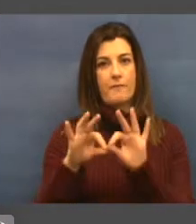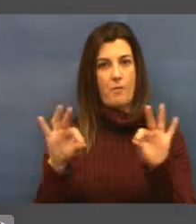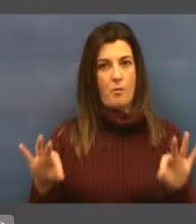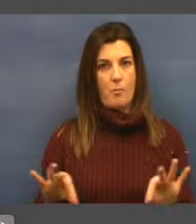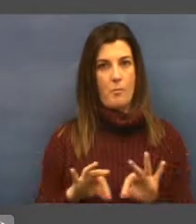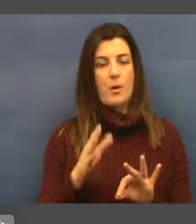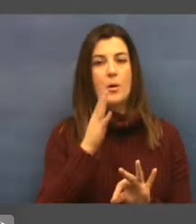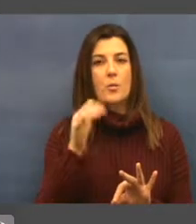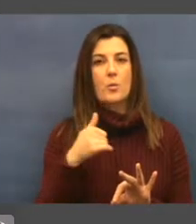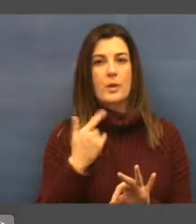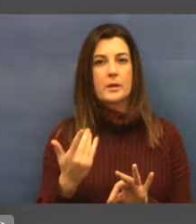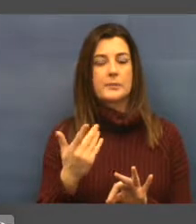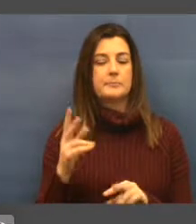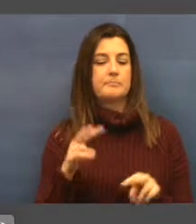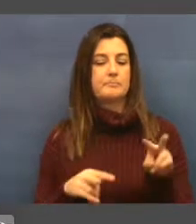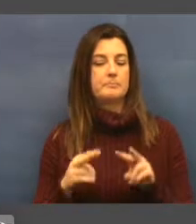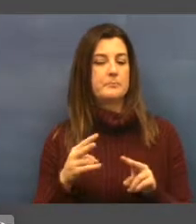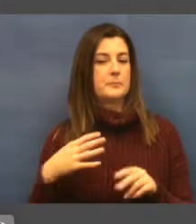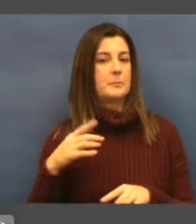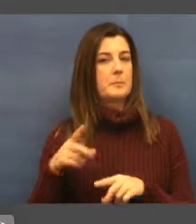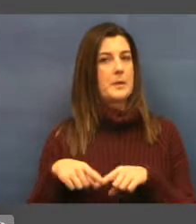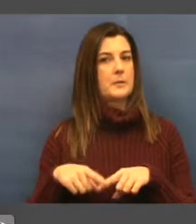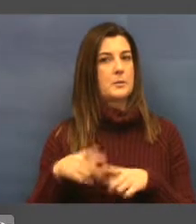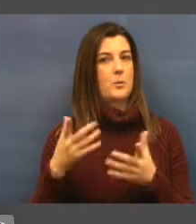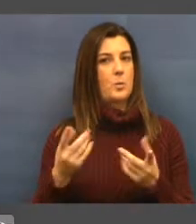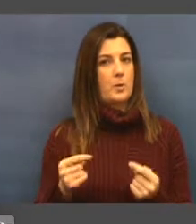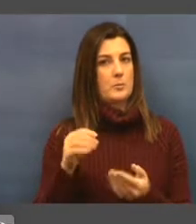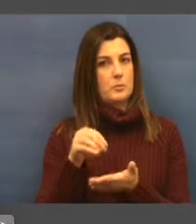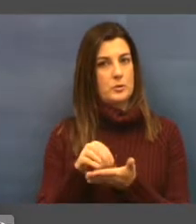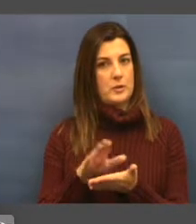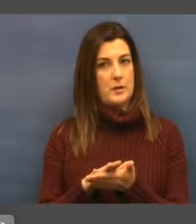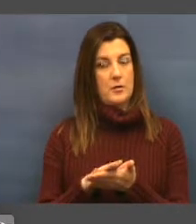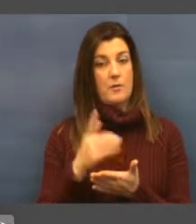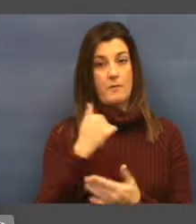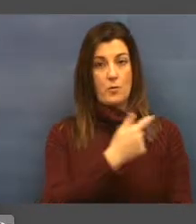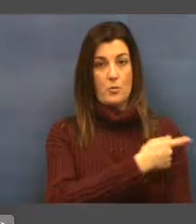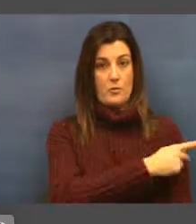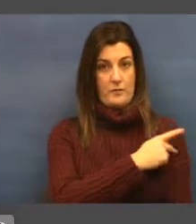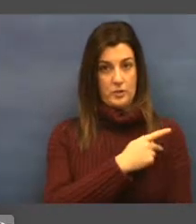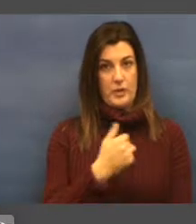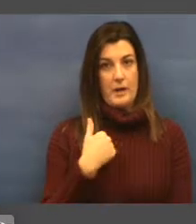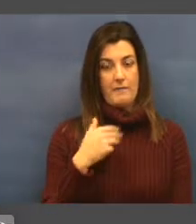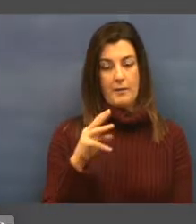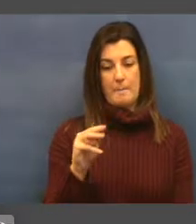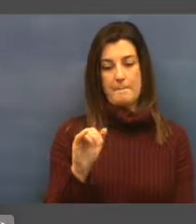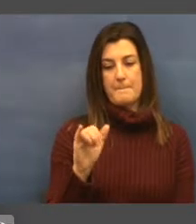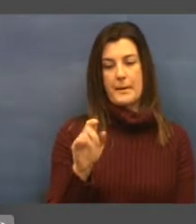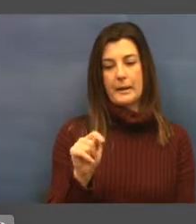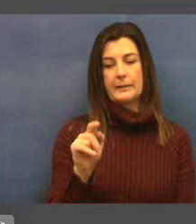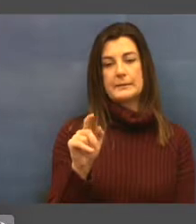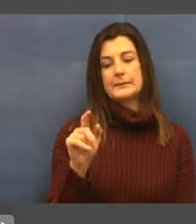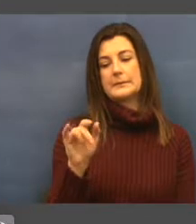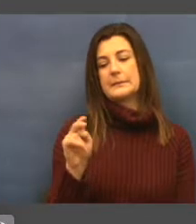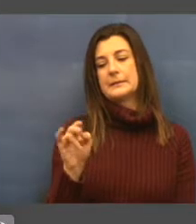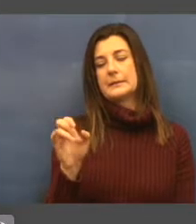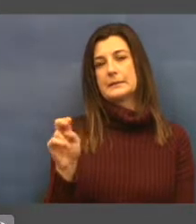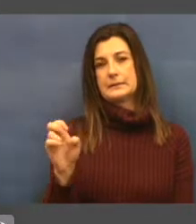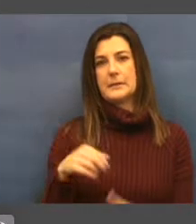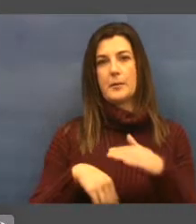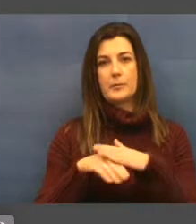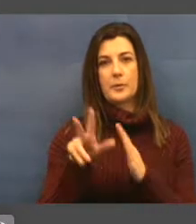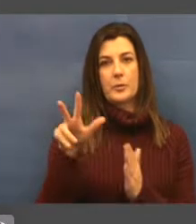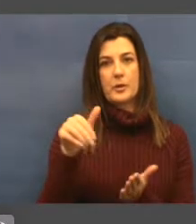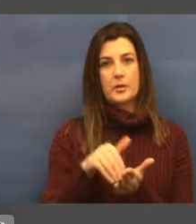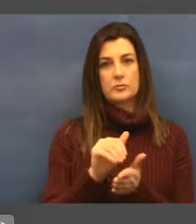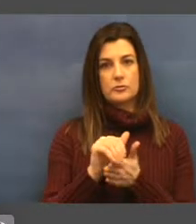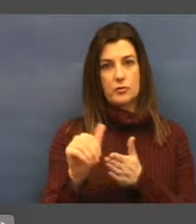be assessed based on what you submit. So with the provincial grants, there is the maintenance grant, which is up to $3,000 per